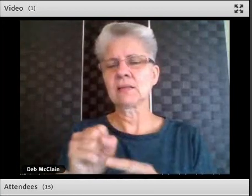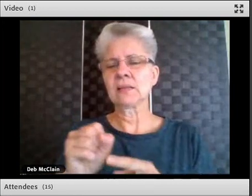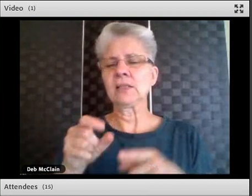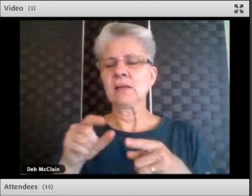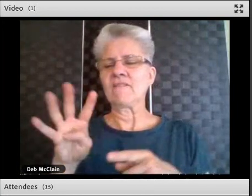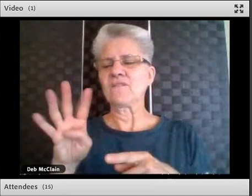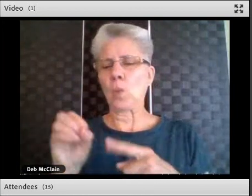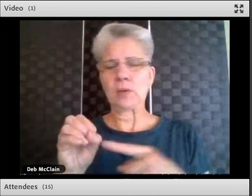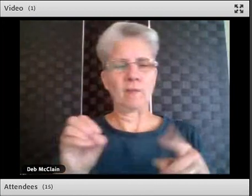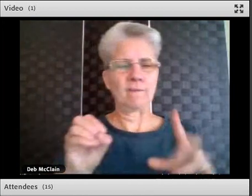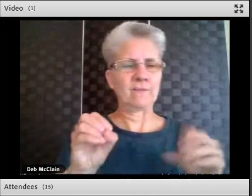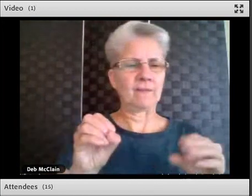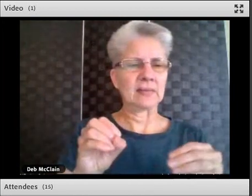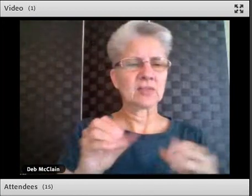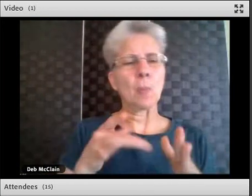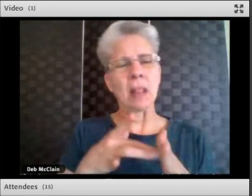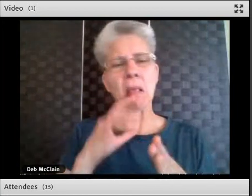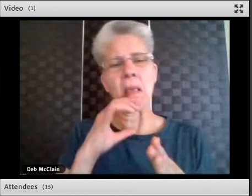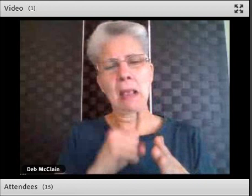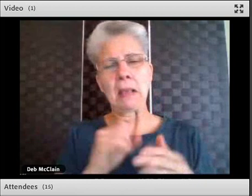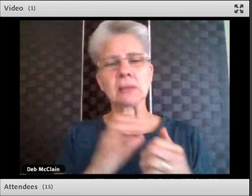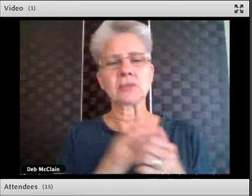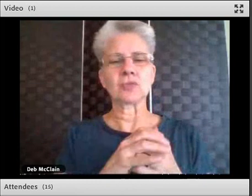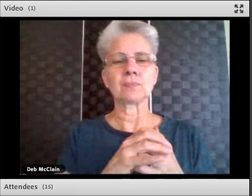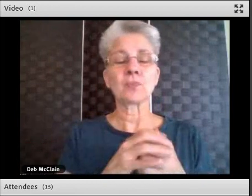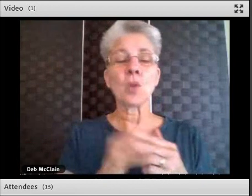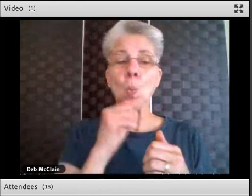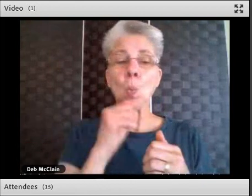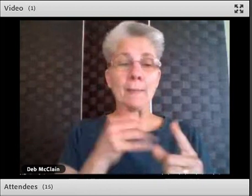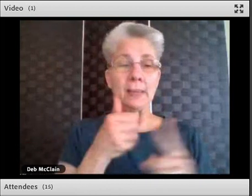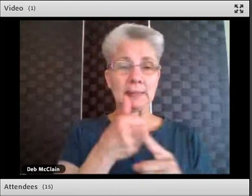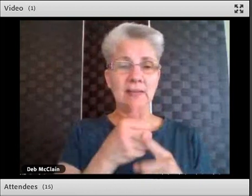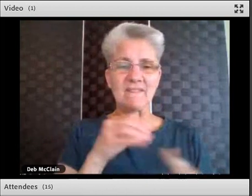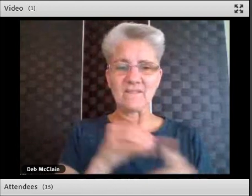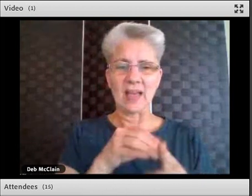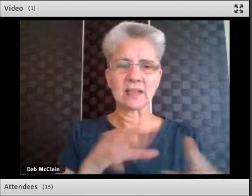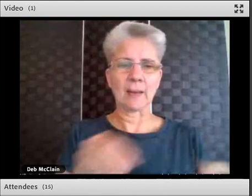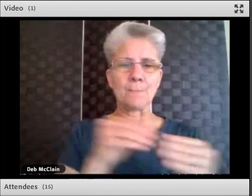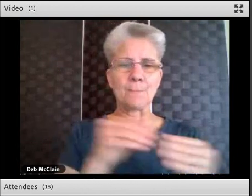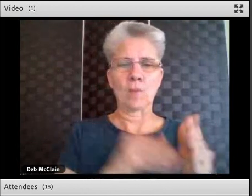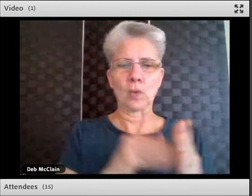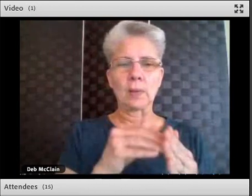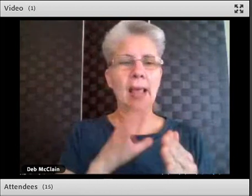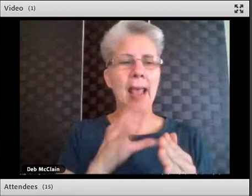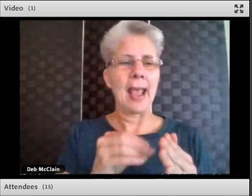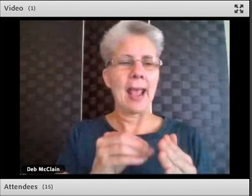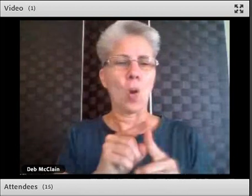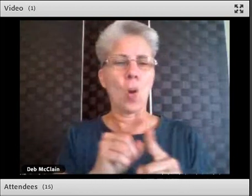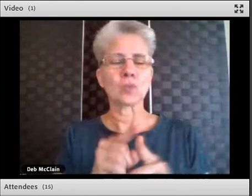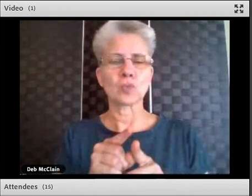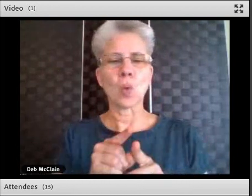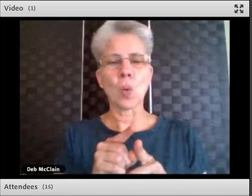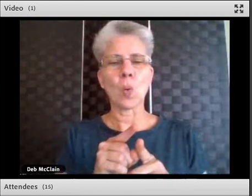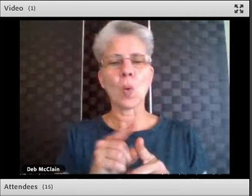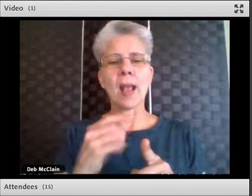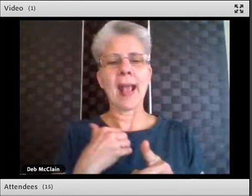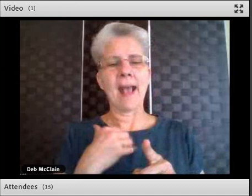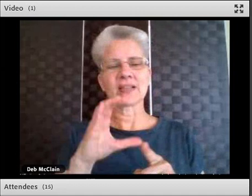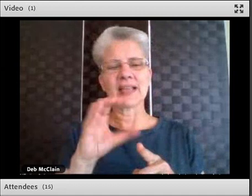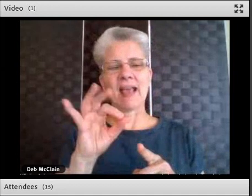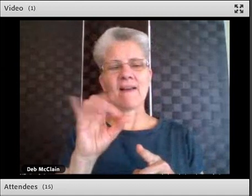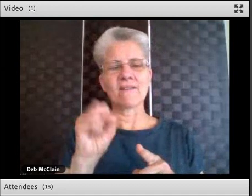and 50s, so middle age. Women are affected far more frequently, and then you can also have